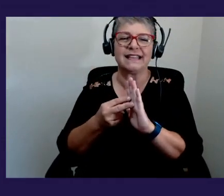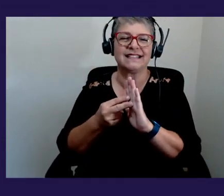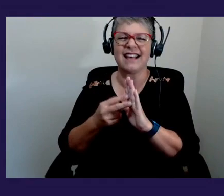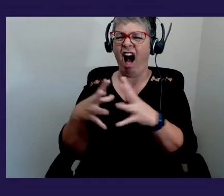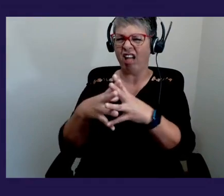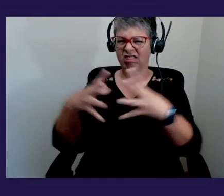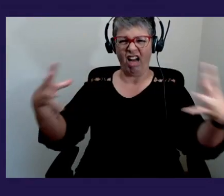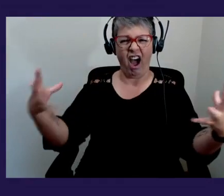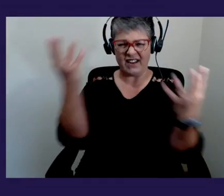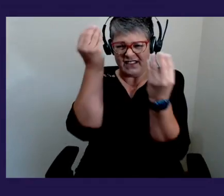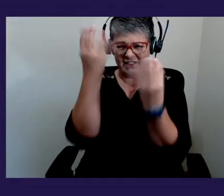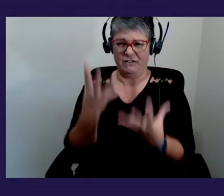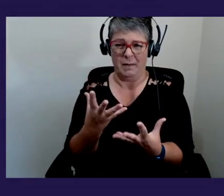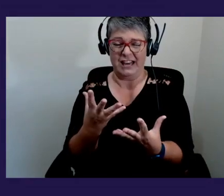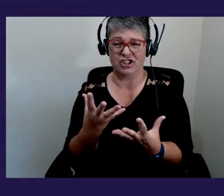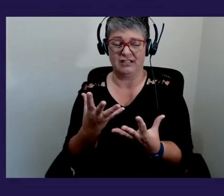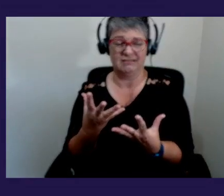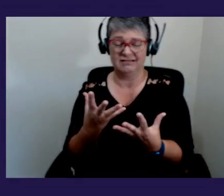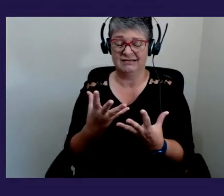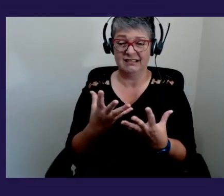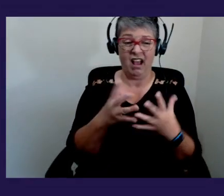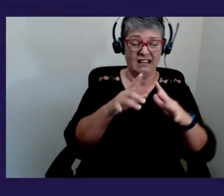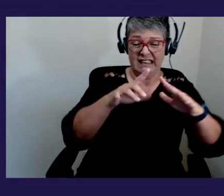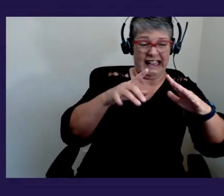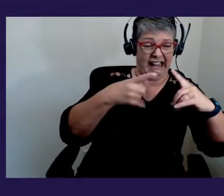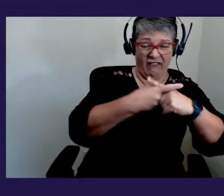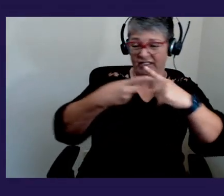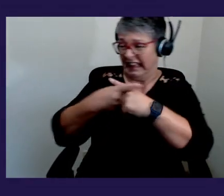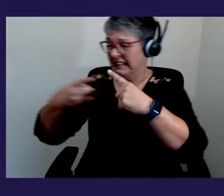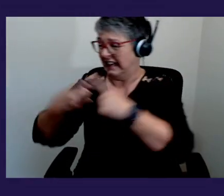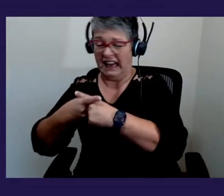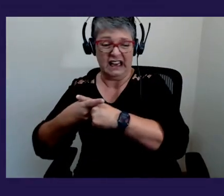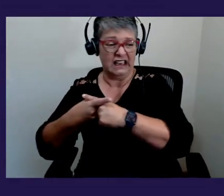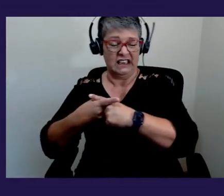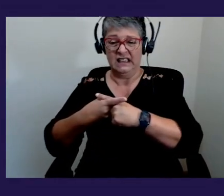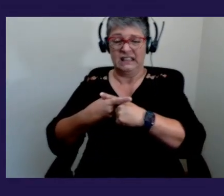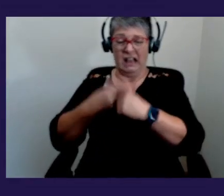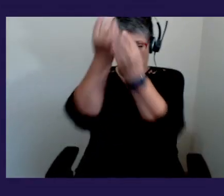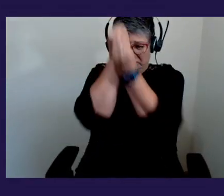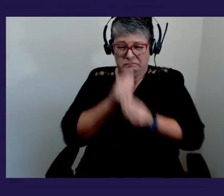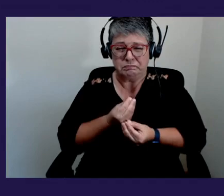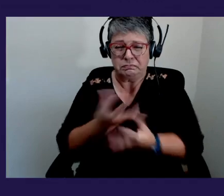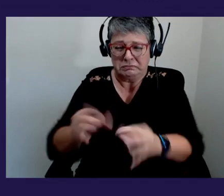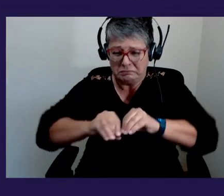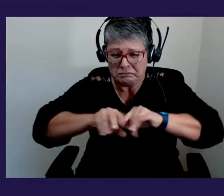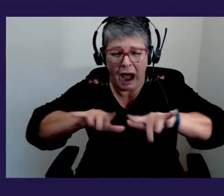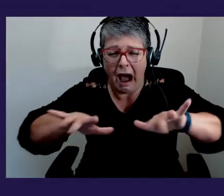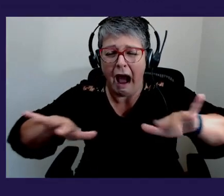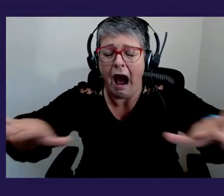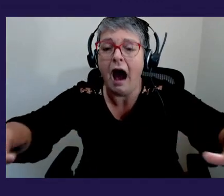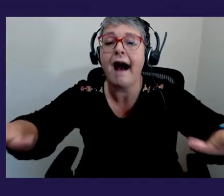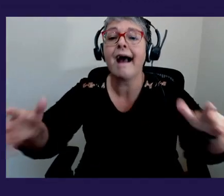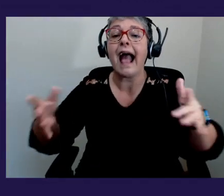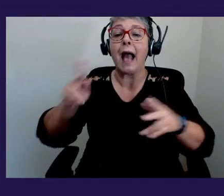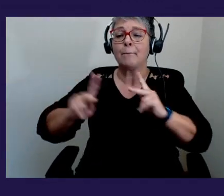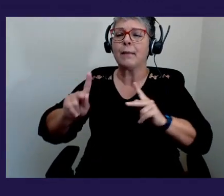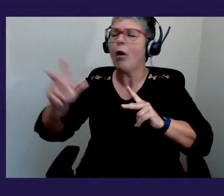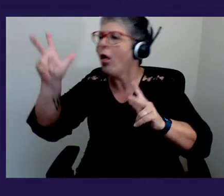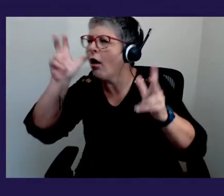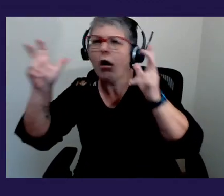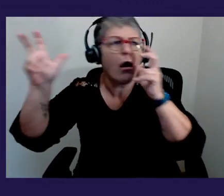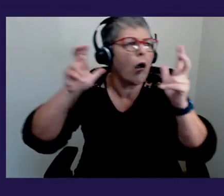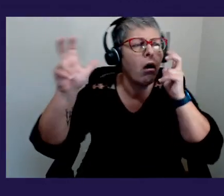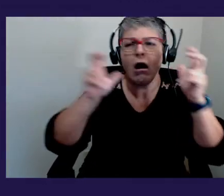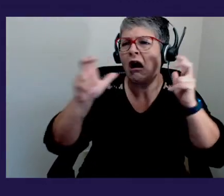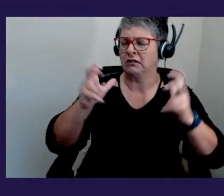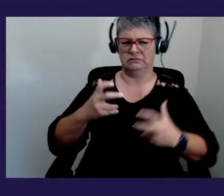sometimes conflicting or inaccurate information that can impede the ability of individuals, communities, and authorities to